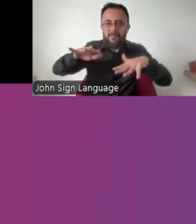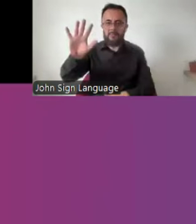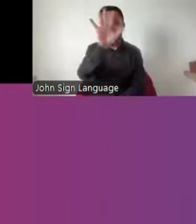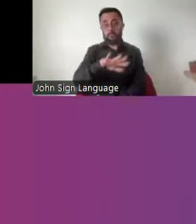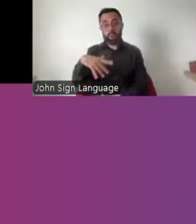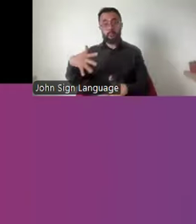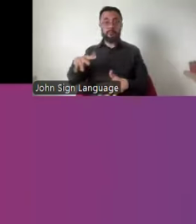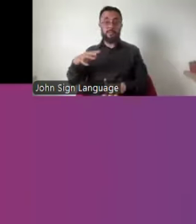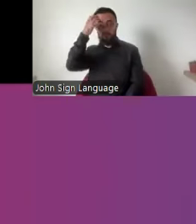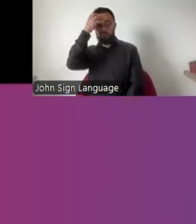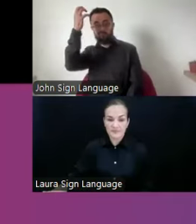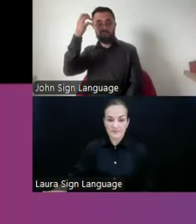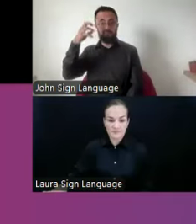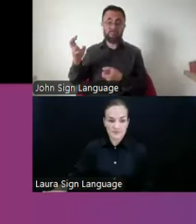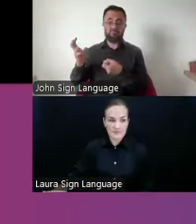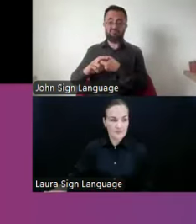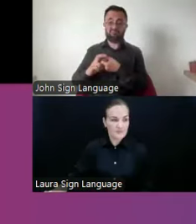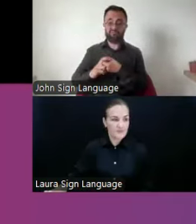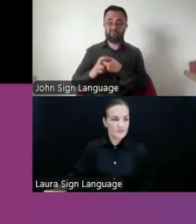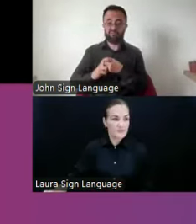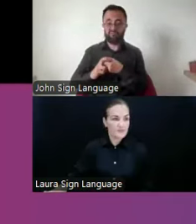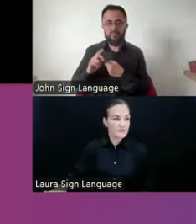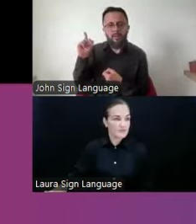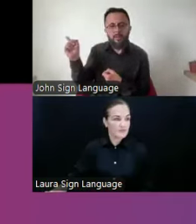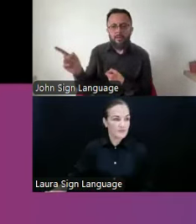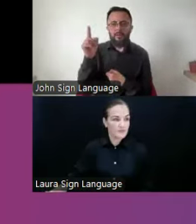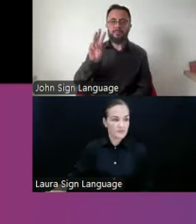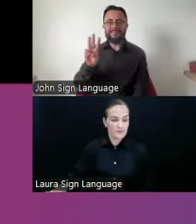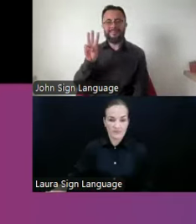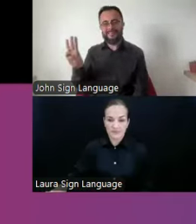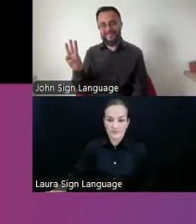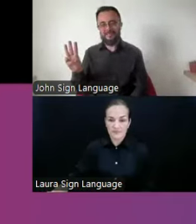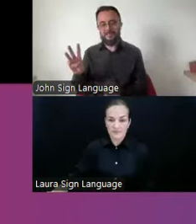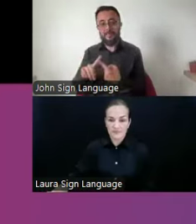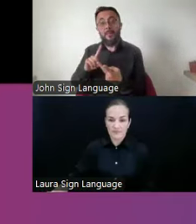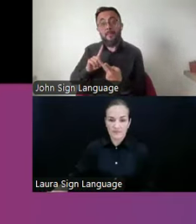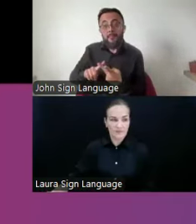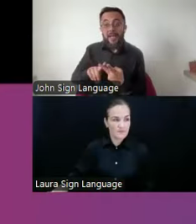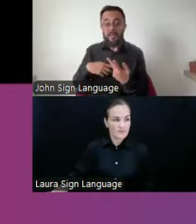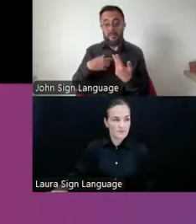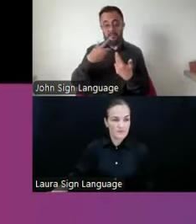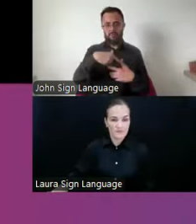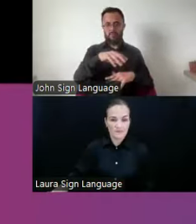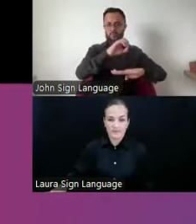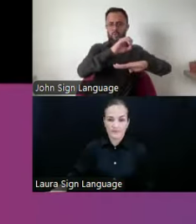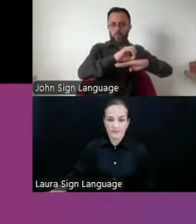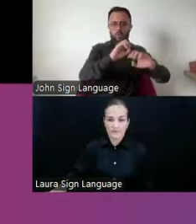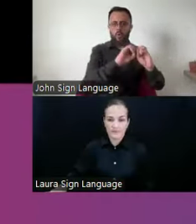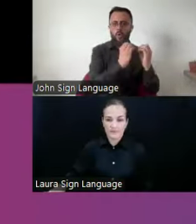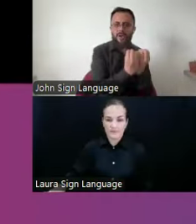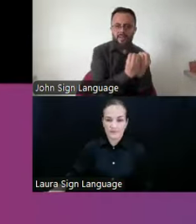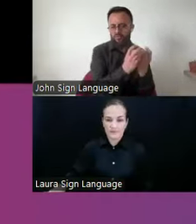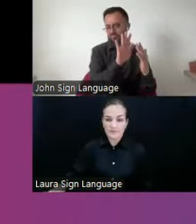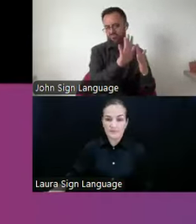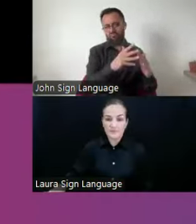14 intergovernmental organizations, including UNICEF, OHCHR, and the World